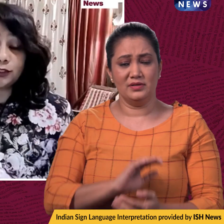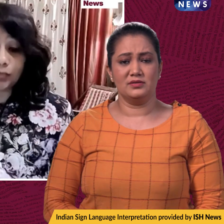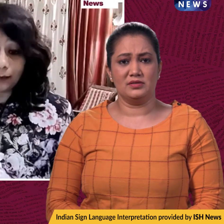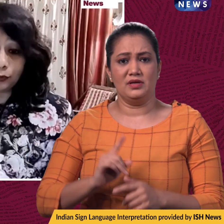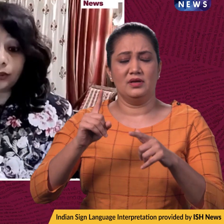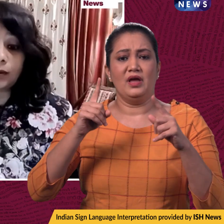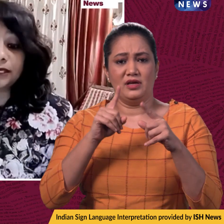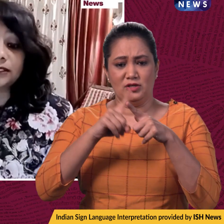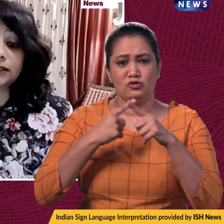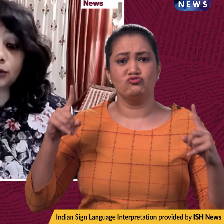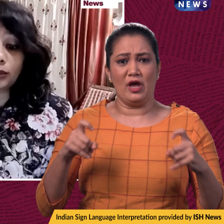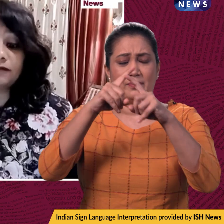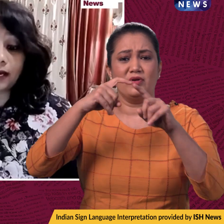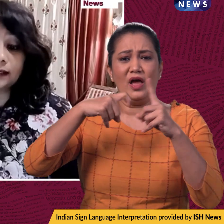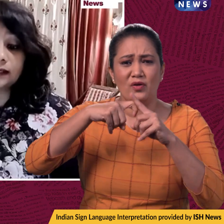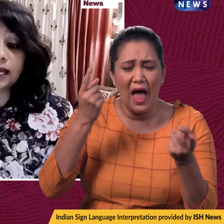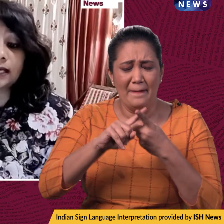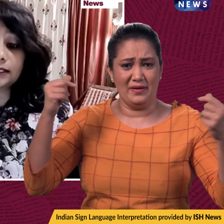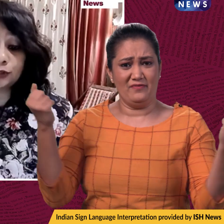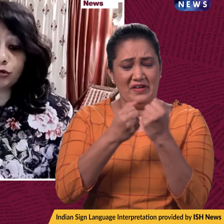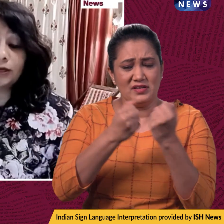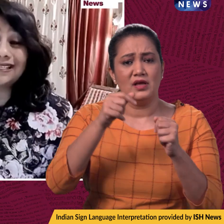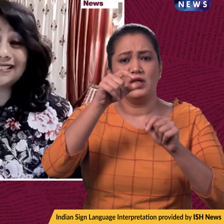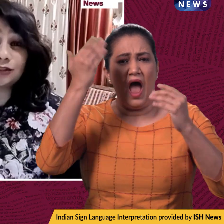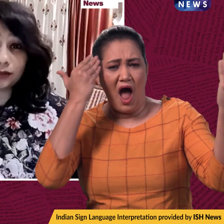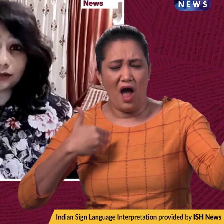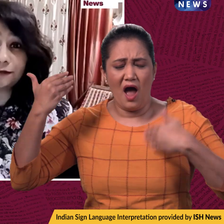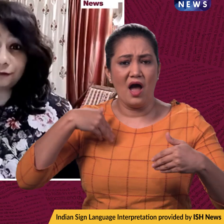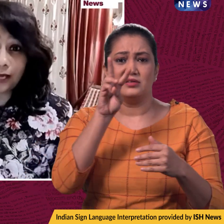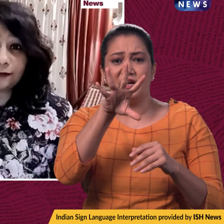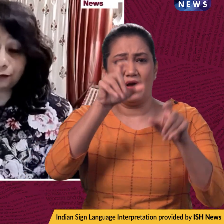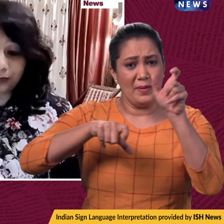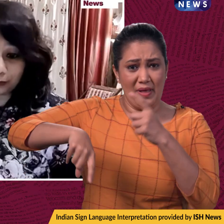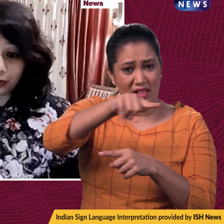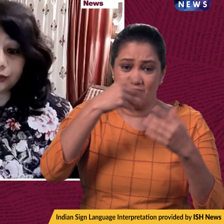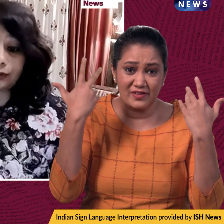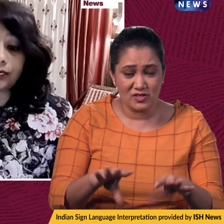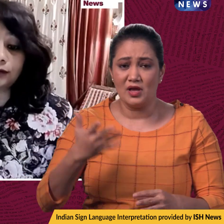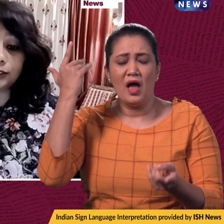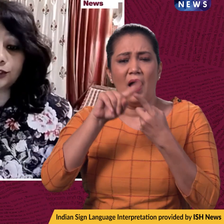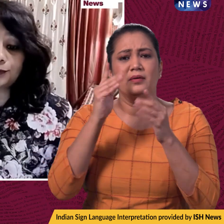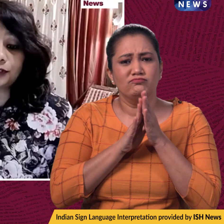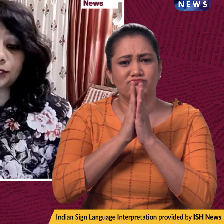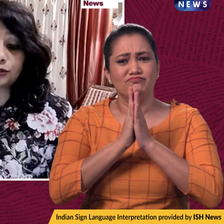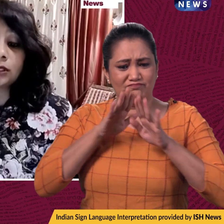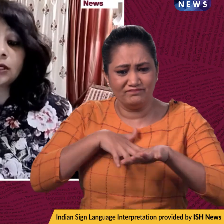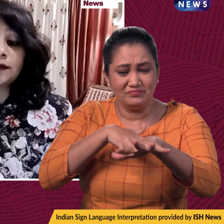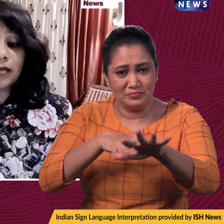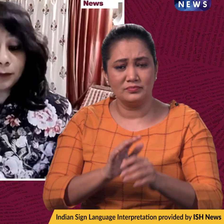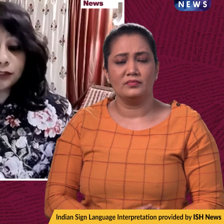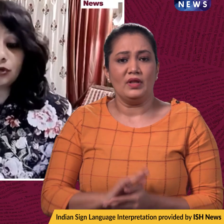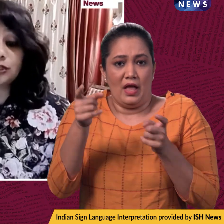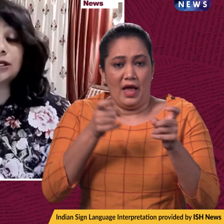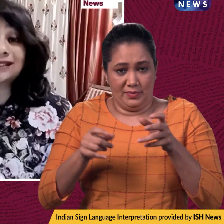Meanwhile, in Jaipur, amid the Karoli violence that injured at least 35 people during a religious procession,